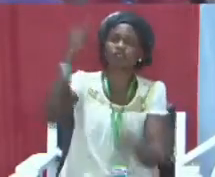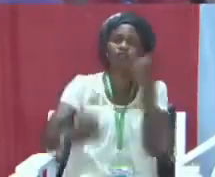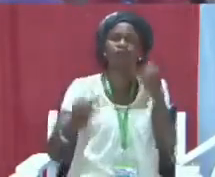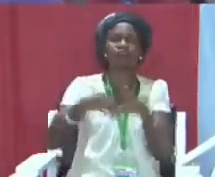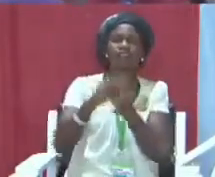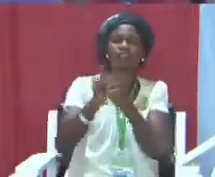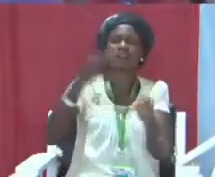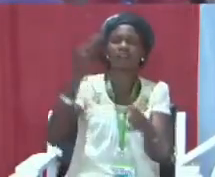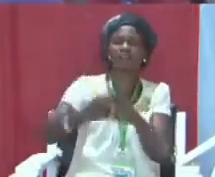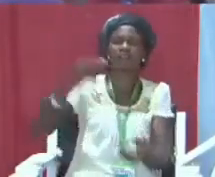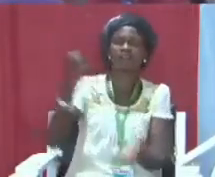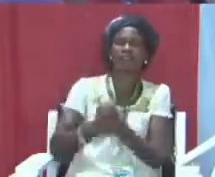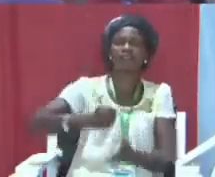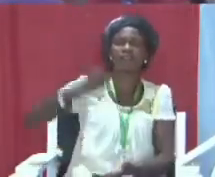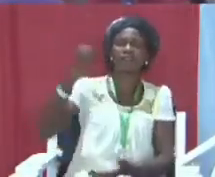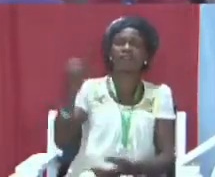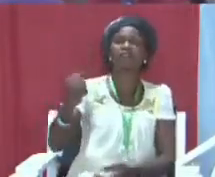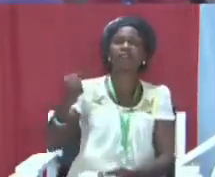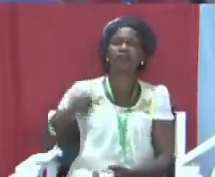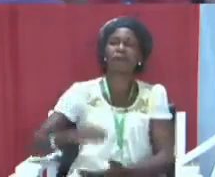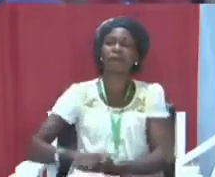is.